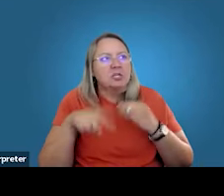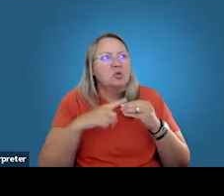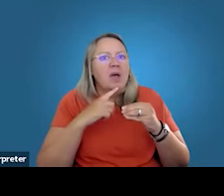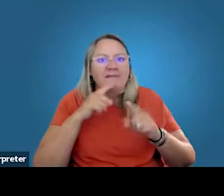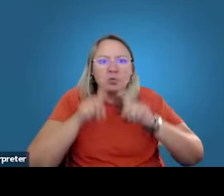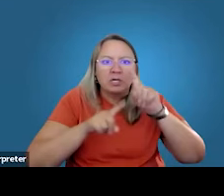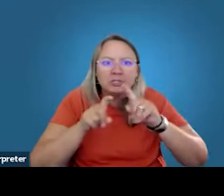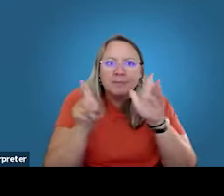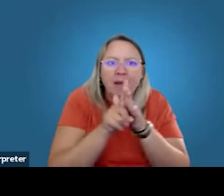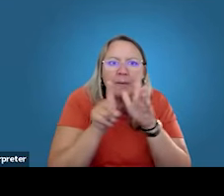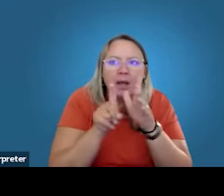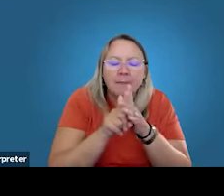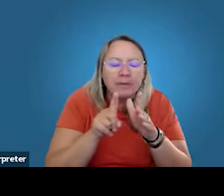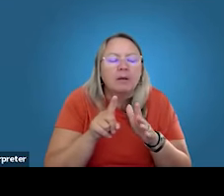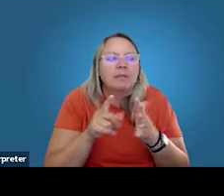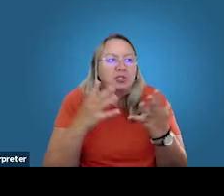so